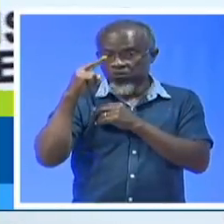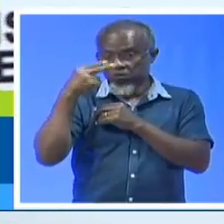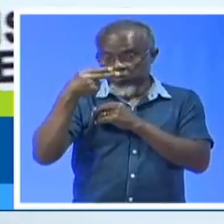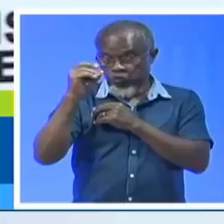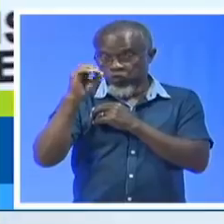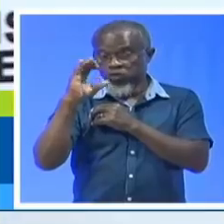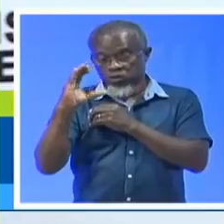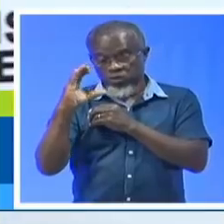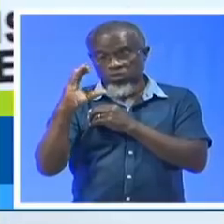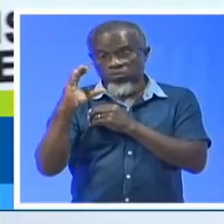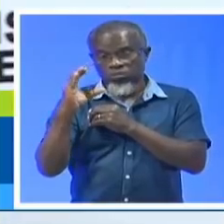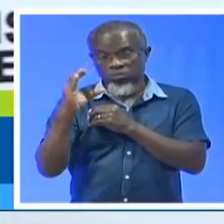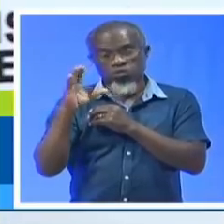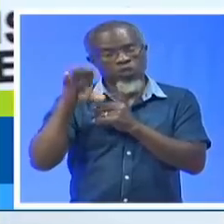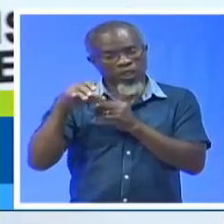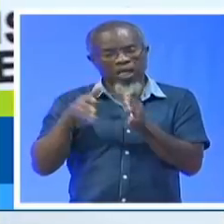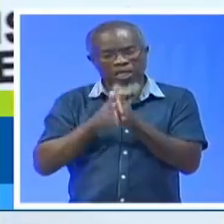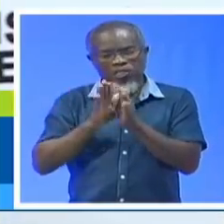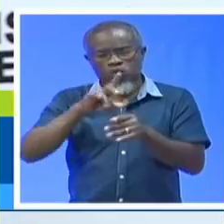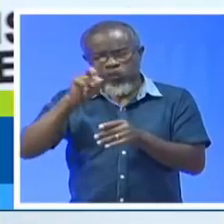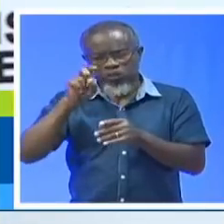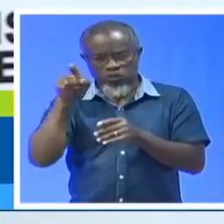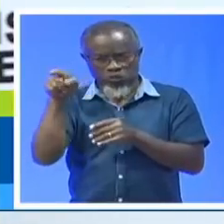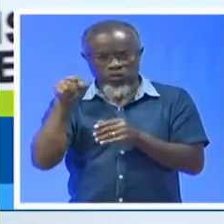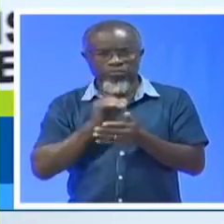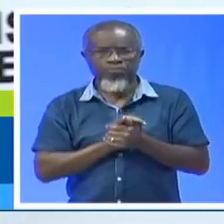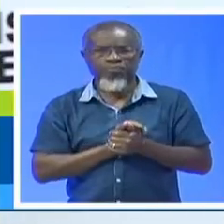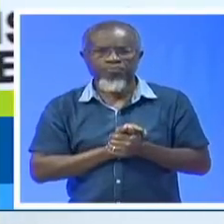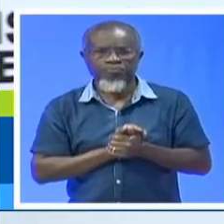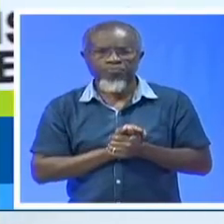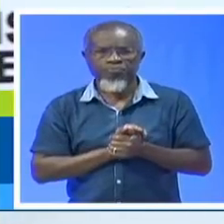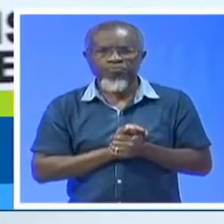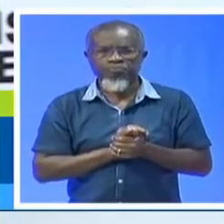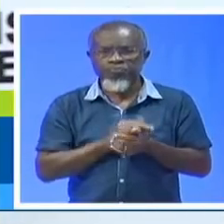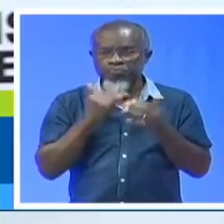We now take a further question from AZP News.